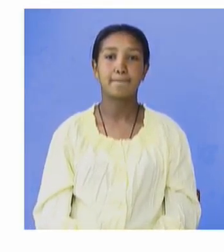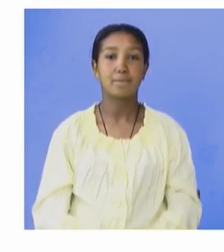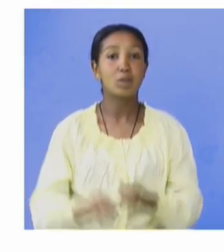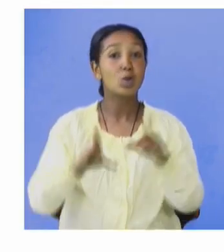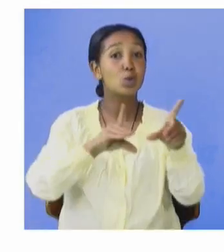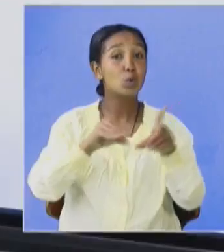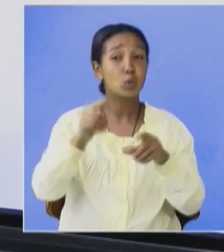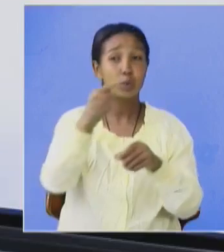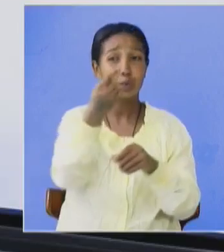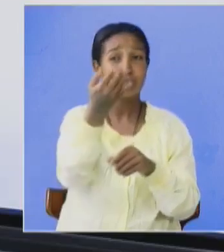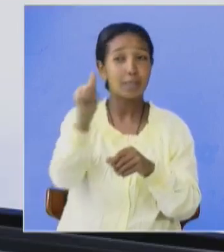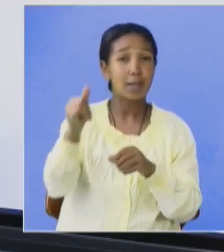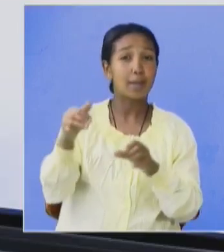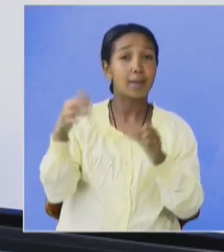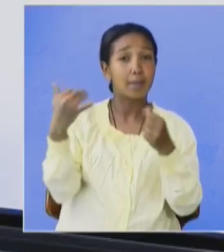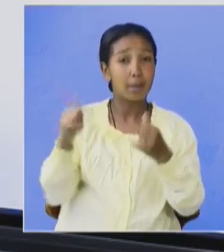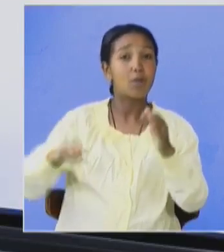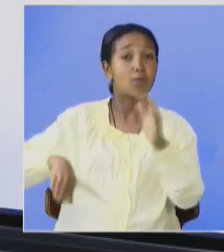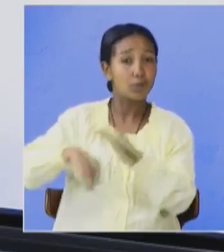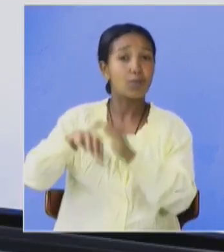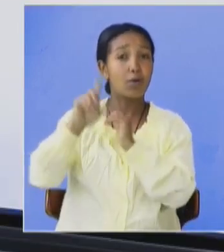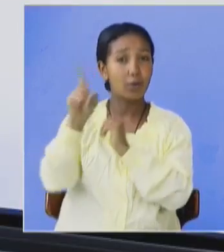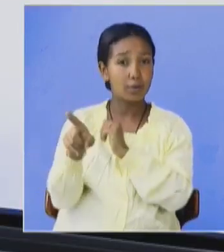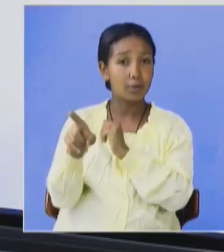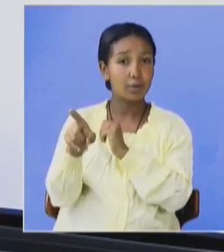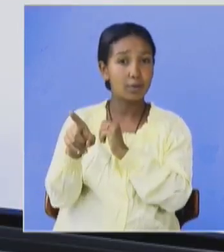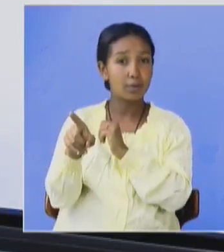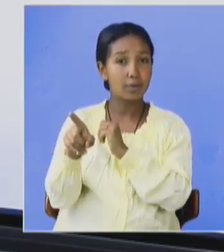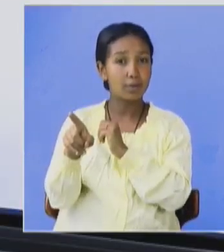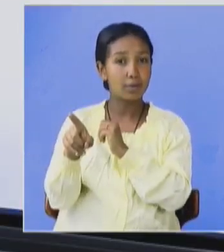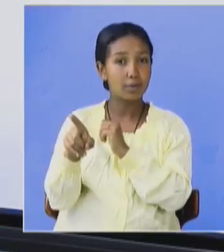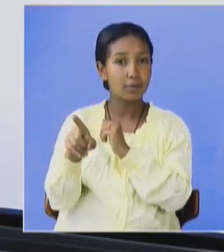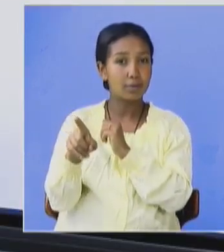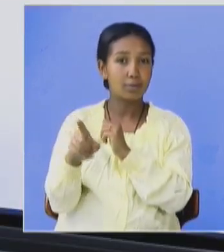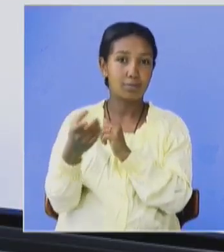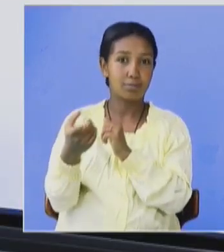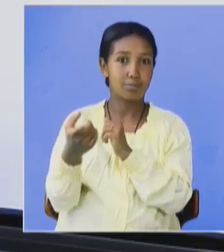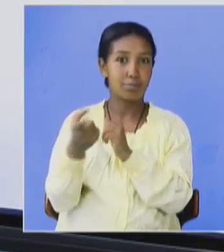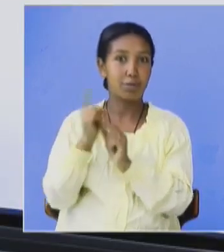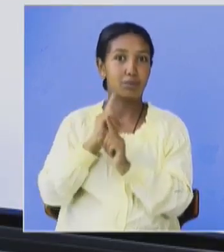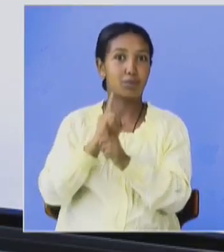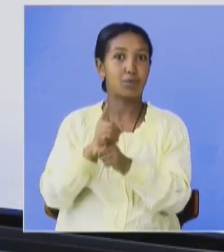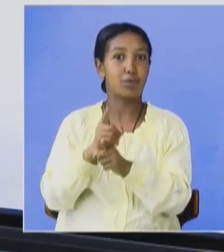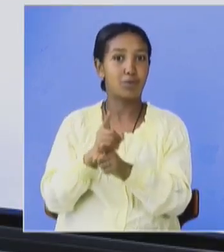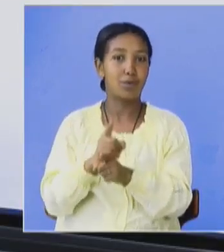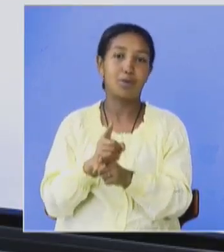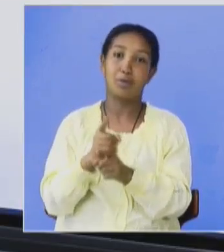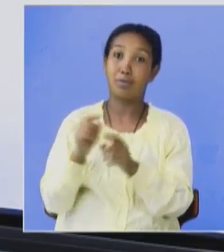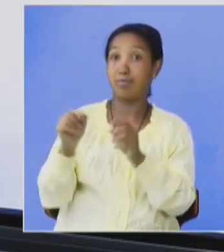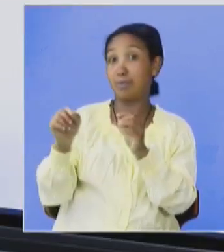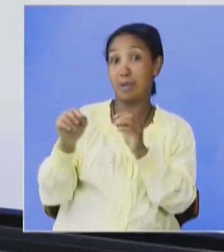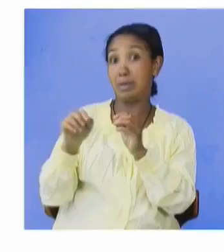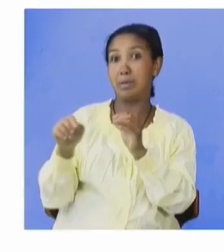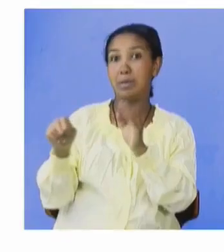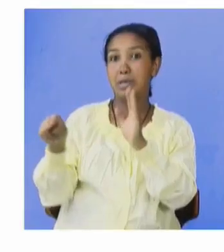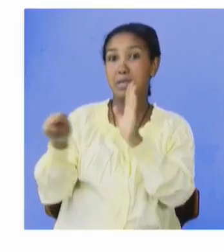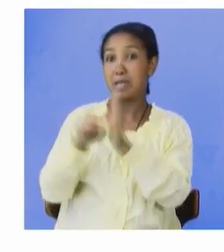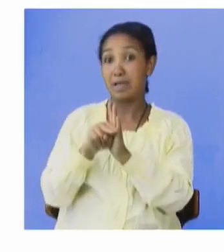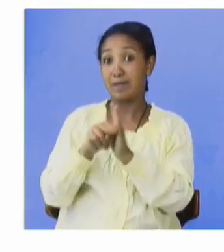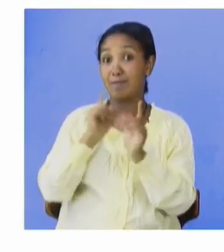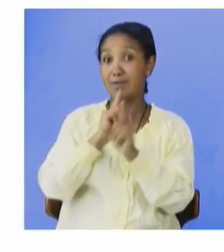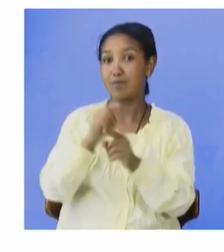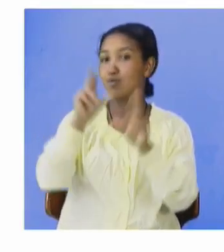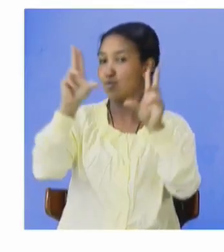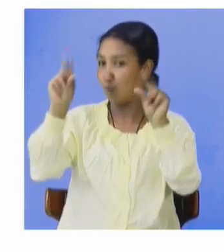Do they play football? Do they play football? If it is positive, let us take negative. No.